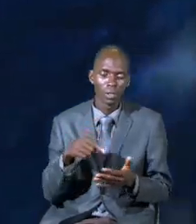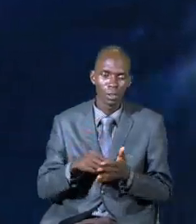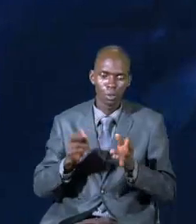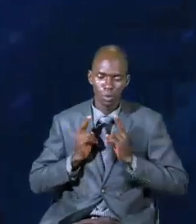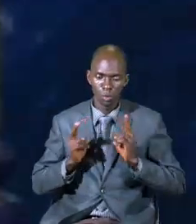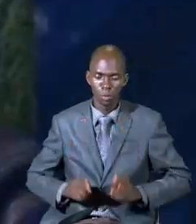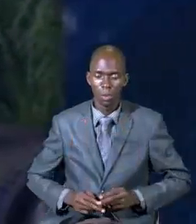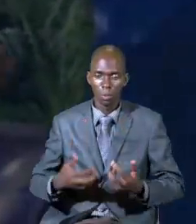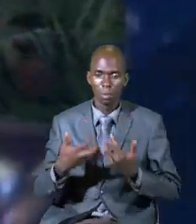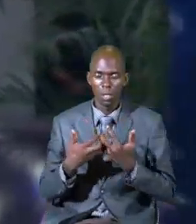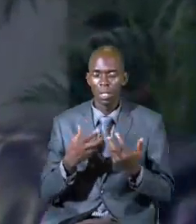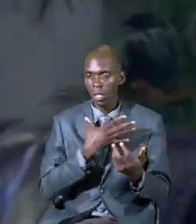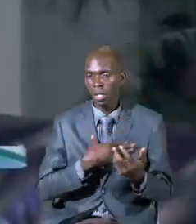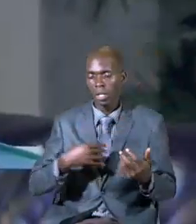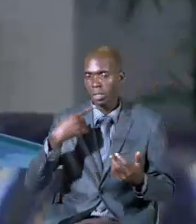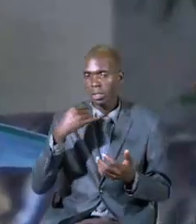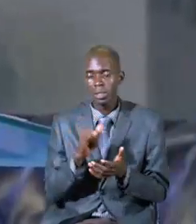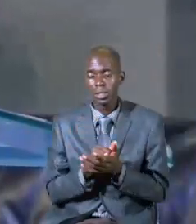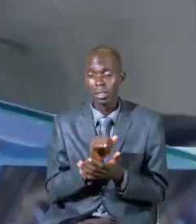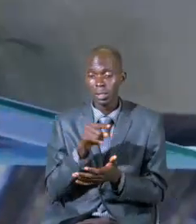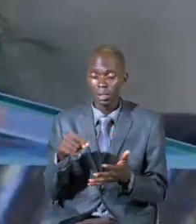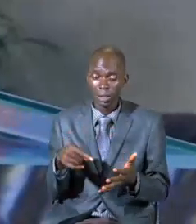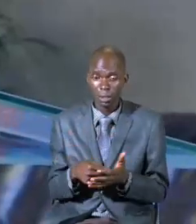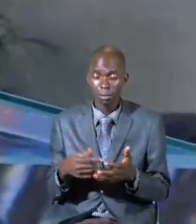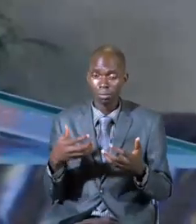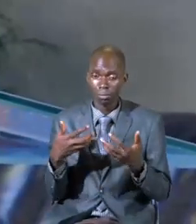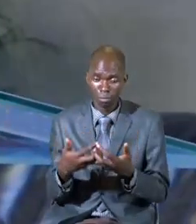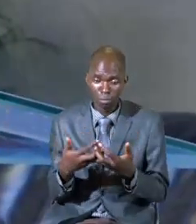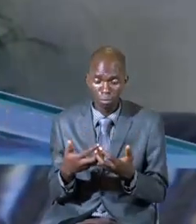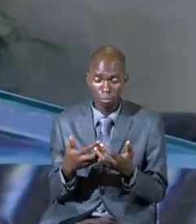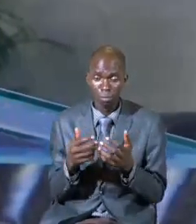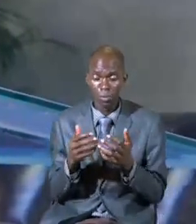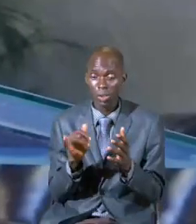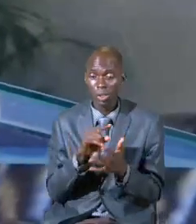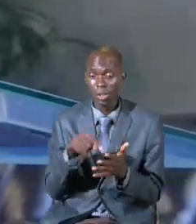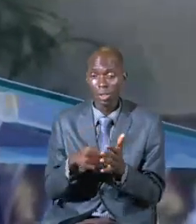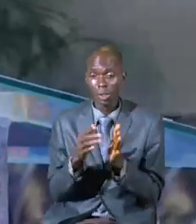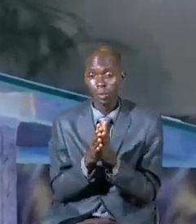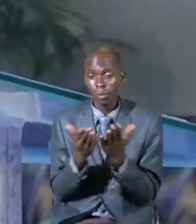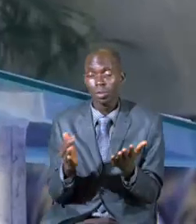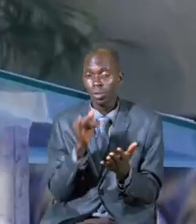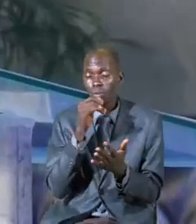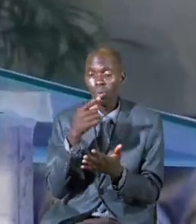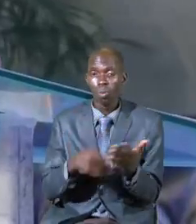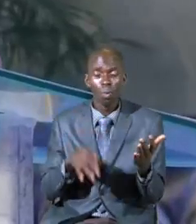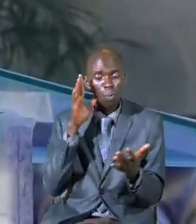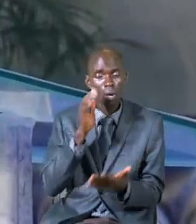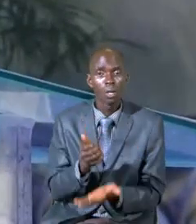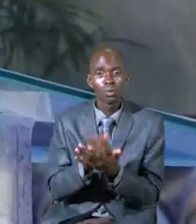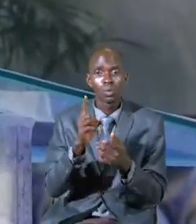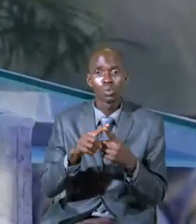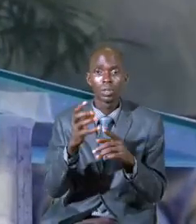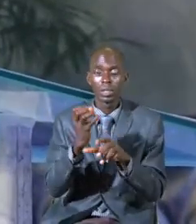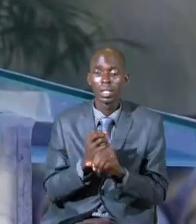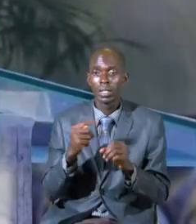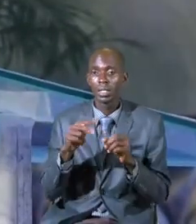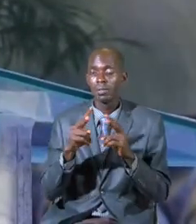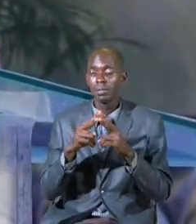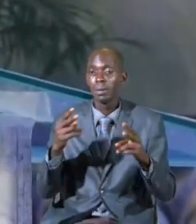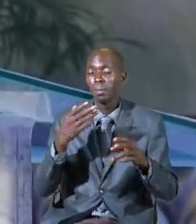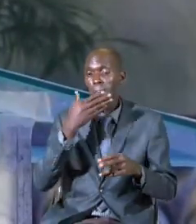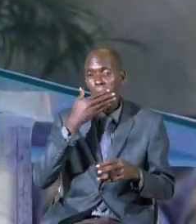this manual is what I give you to make the very best out of life. I